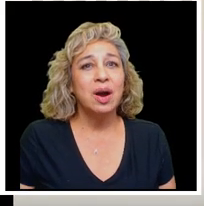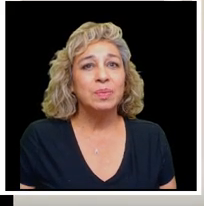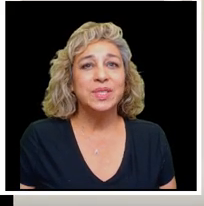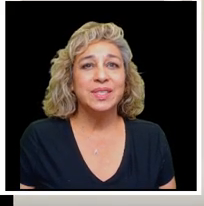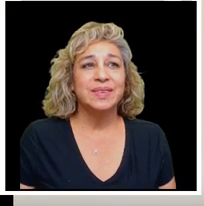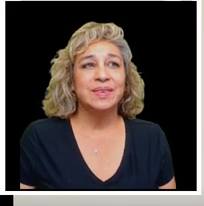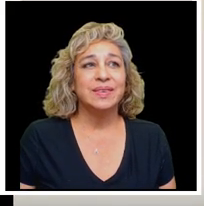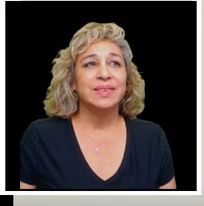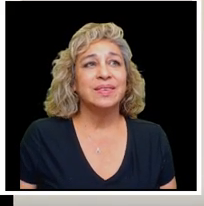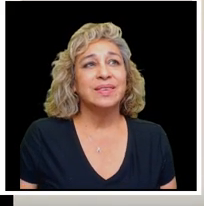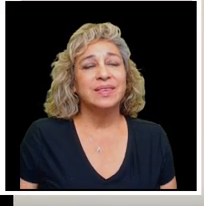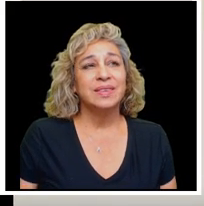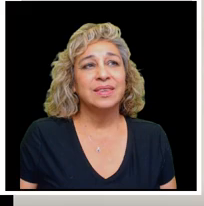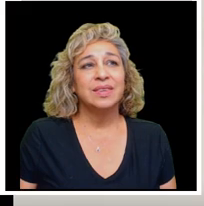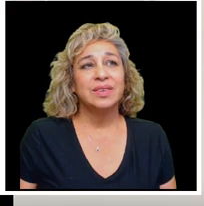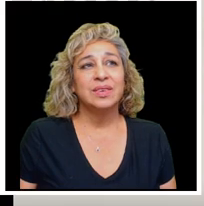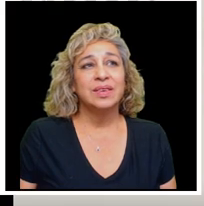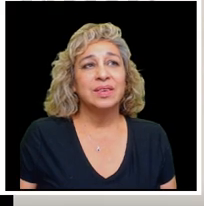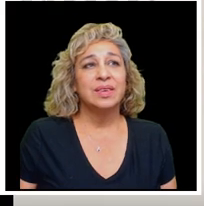jobs